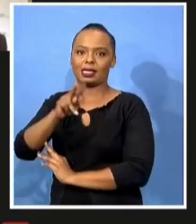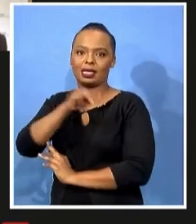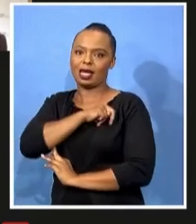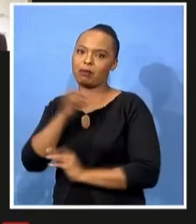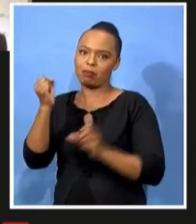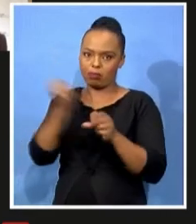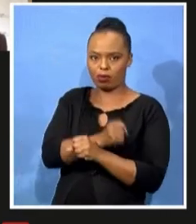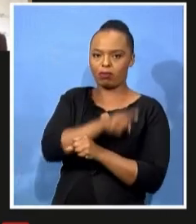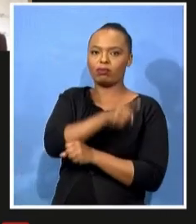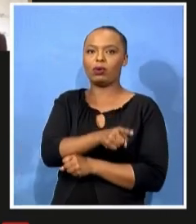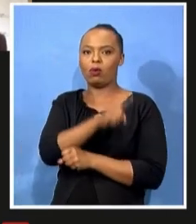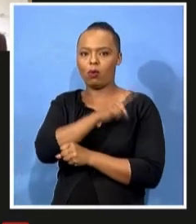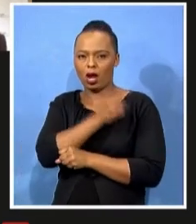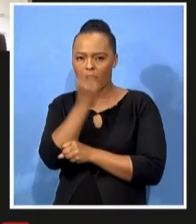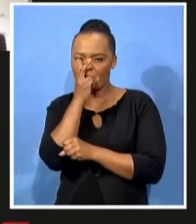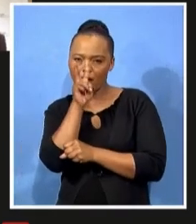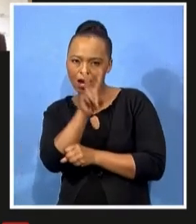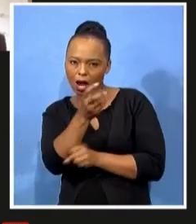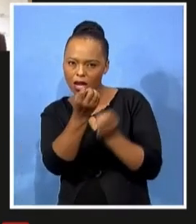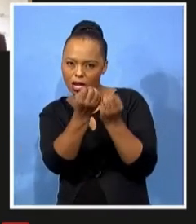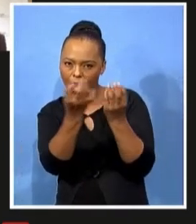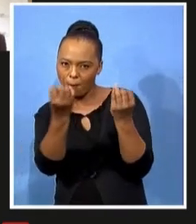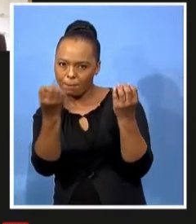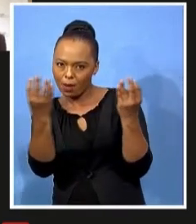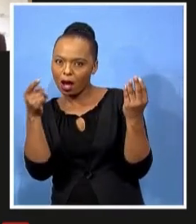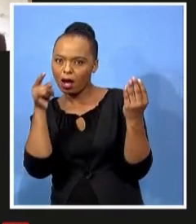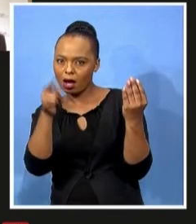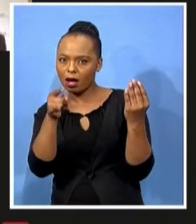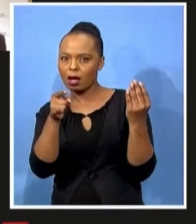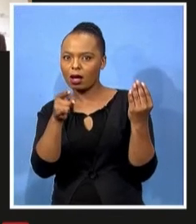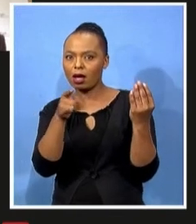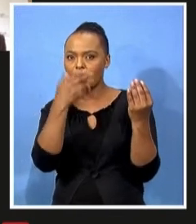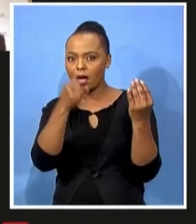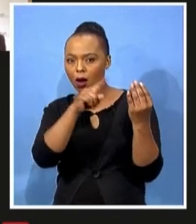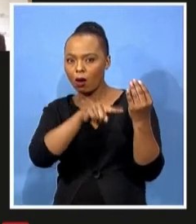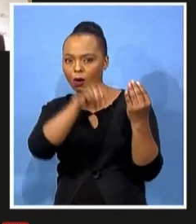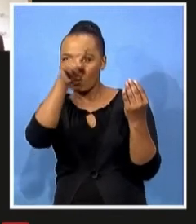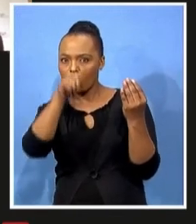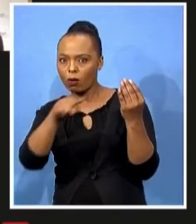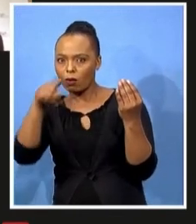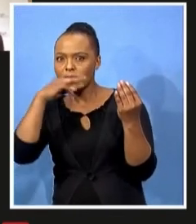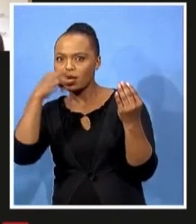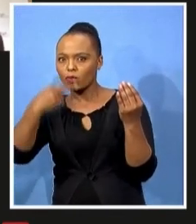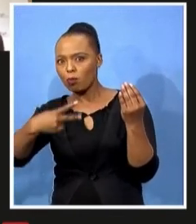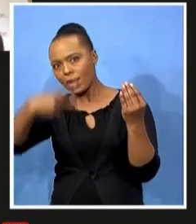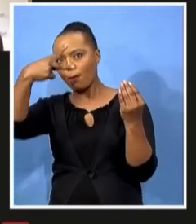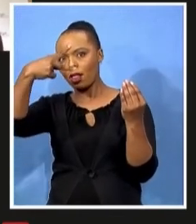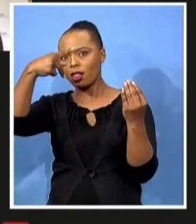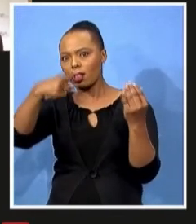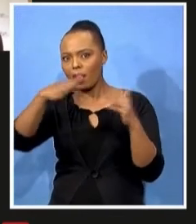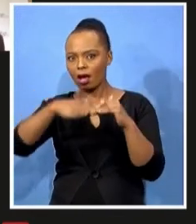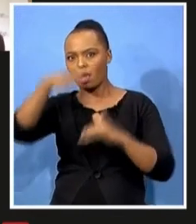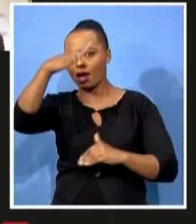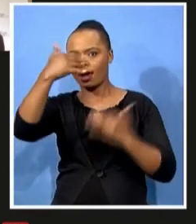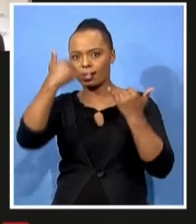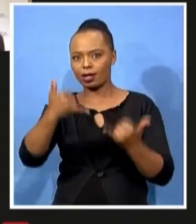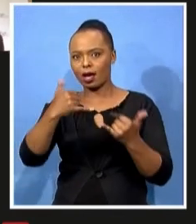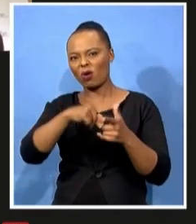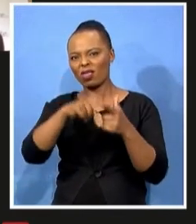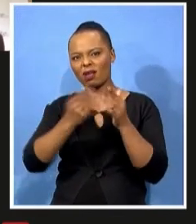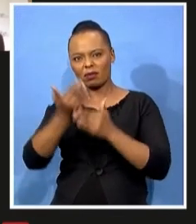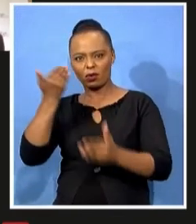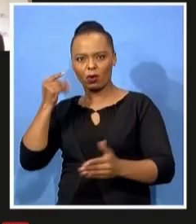current trajectory is showing that it's almost twice as high as what it was before. And next to it, rising steeply,